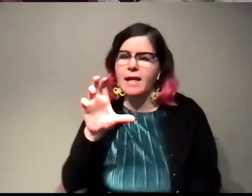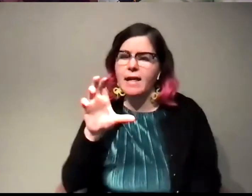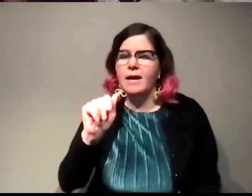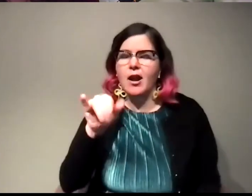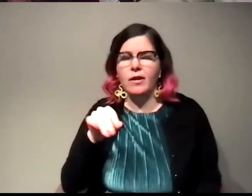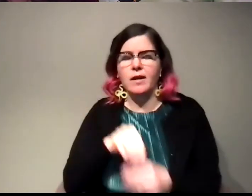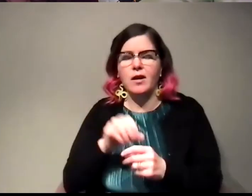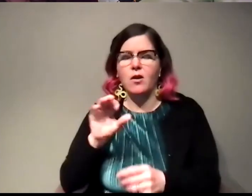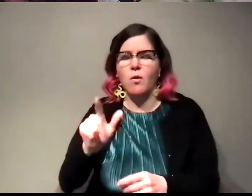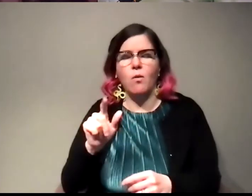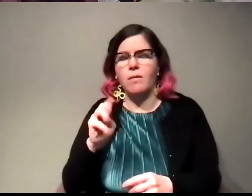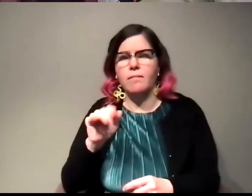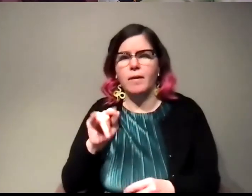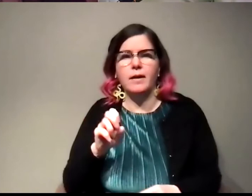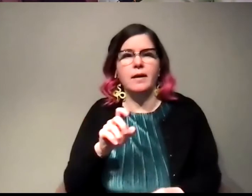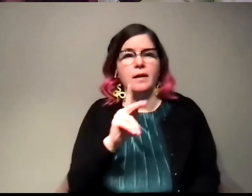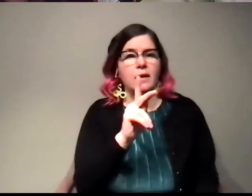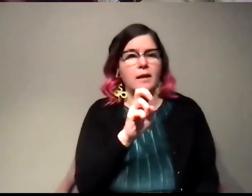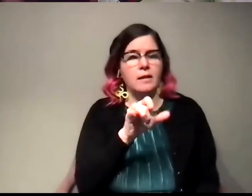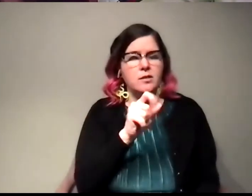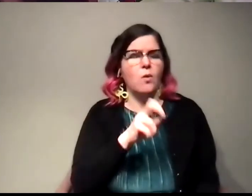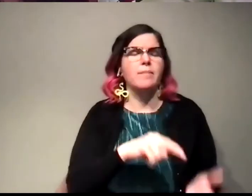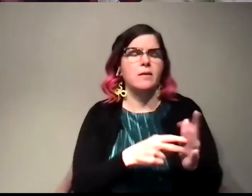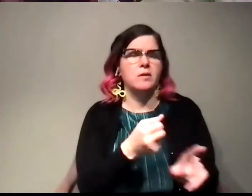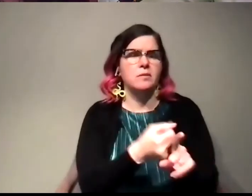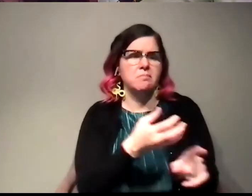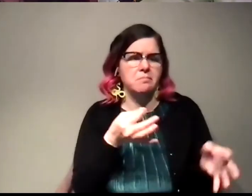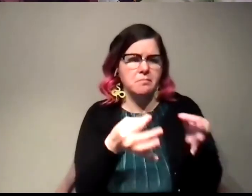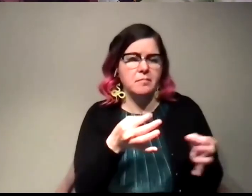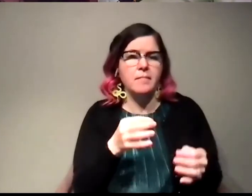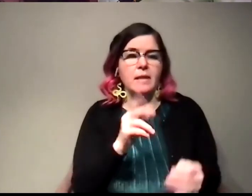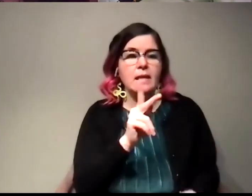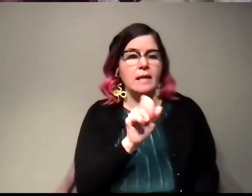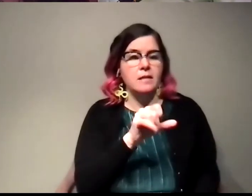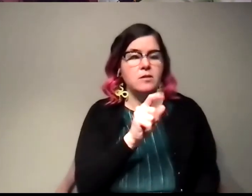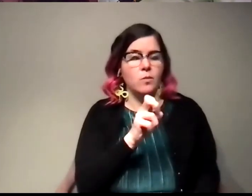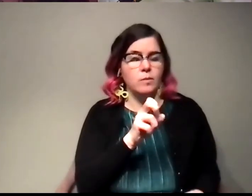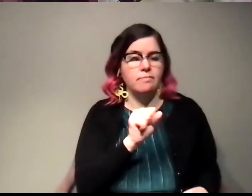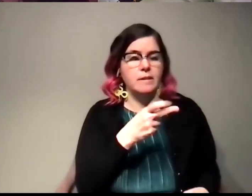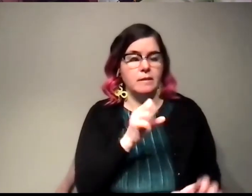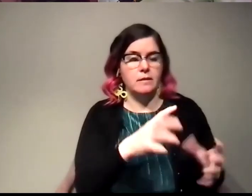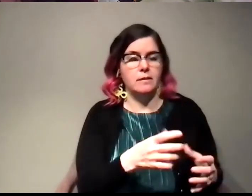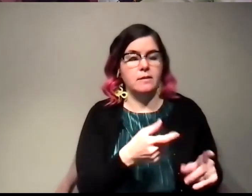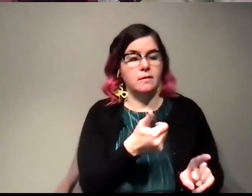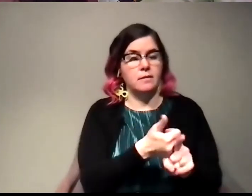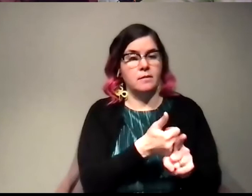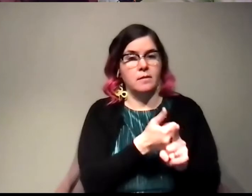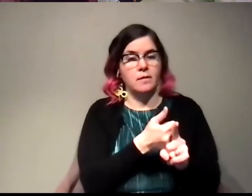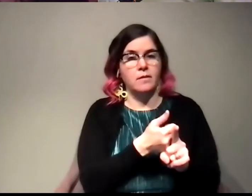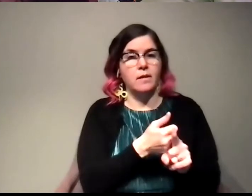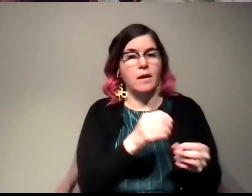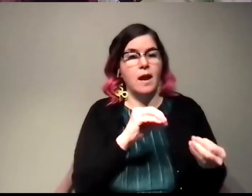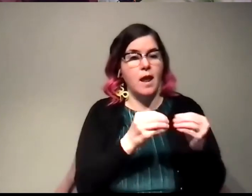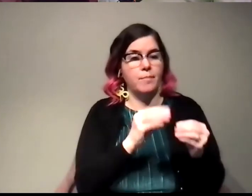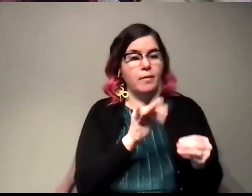head that are keystone species. And for those who are not familiar with the term, a keystone species is one for whom the amount of biomass